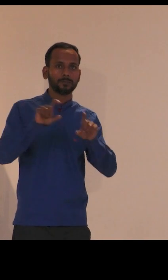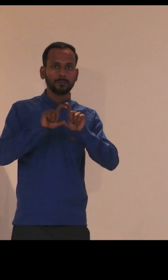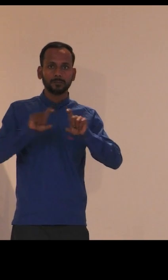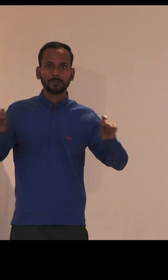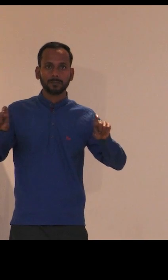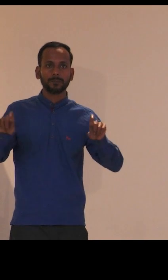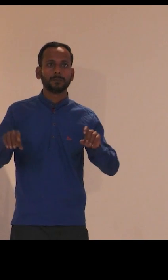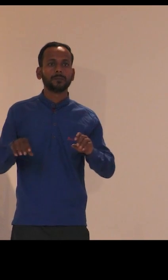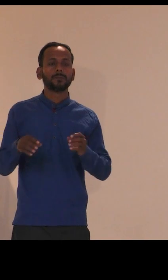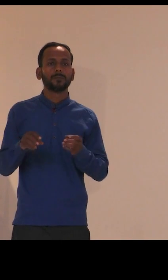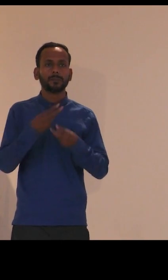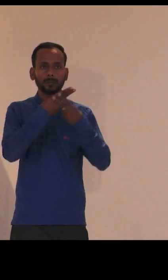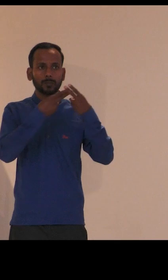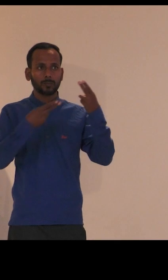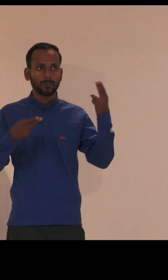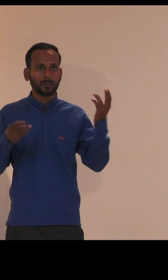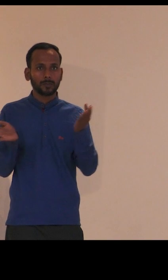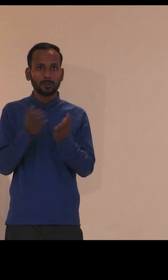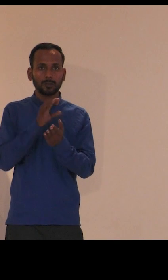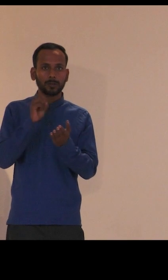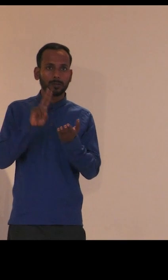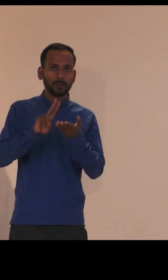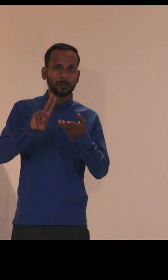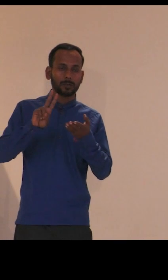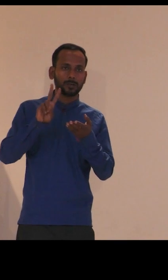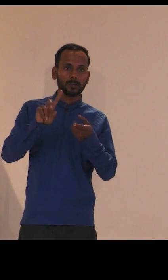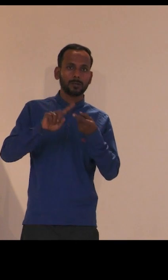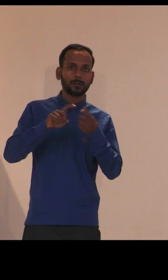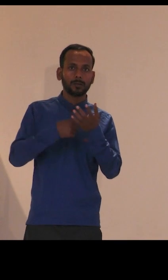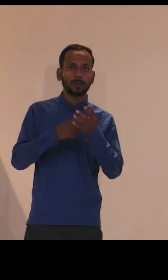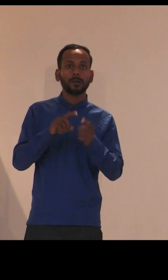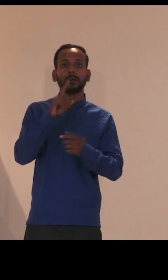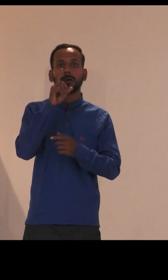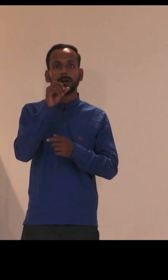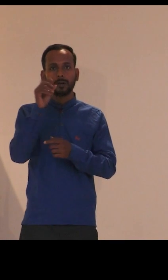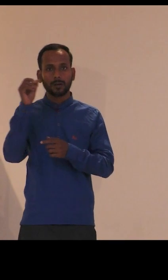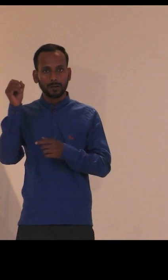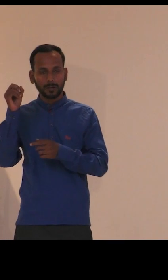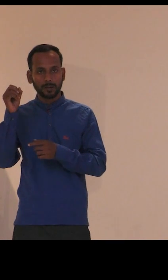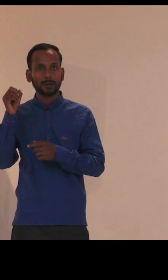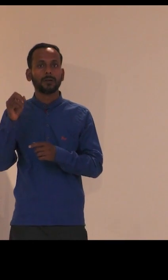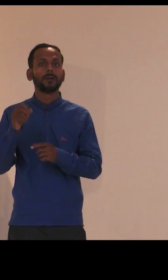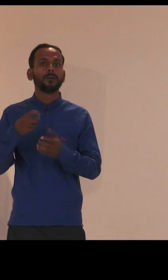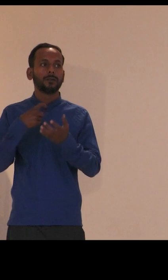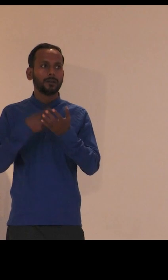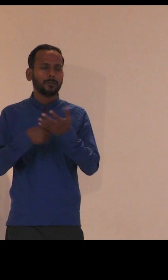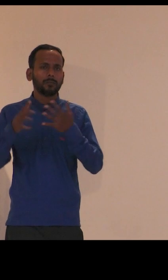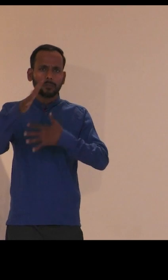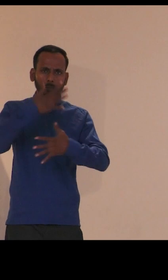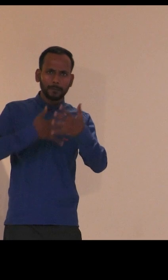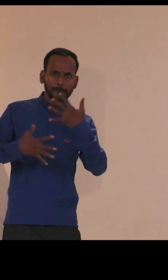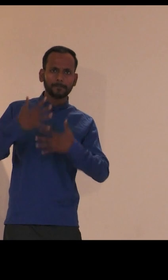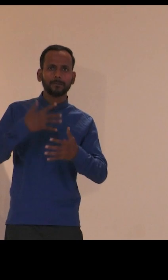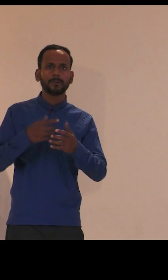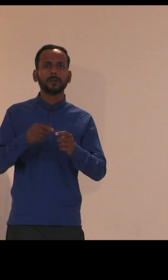try to cover these stories from about 100 regions of India. These are geographical, historical, cultural